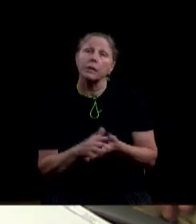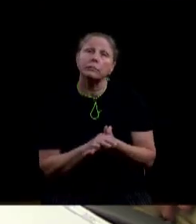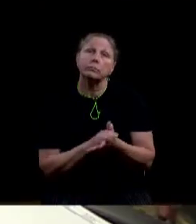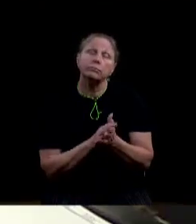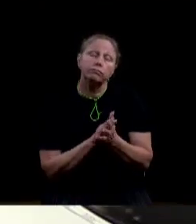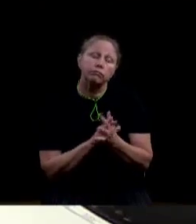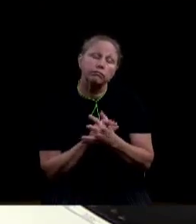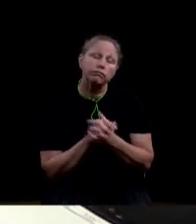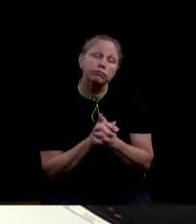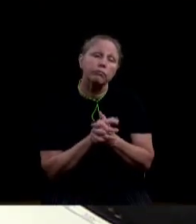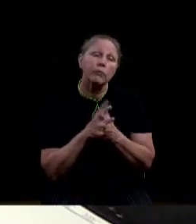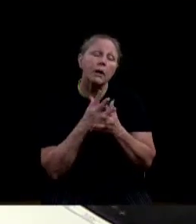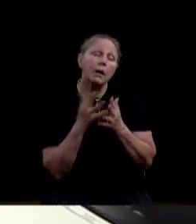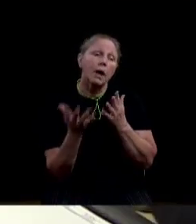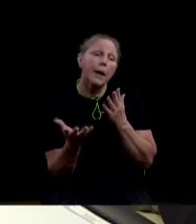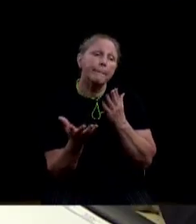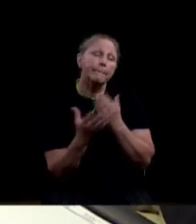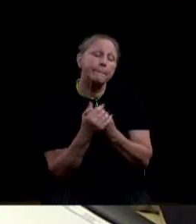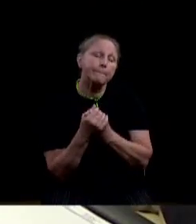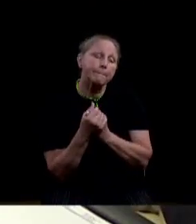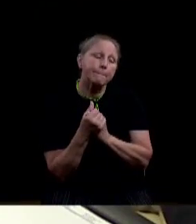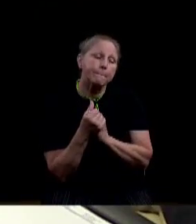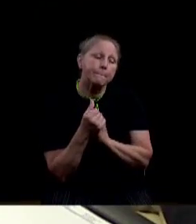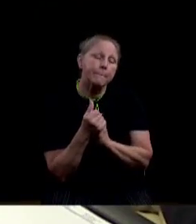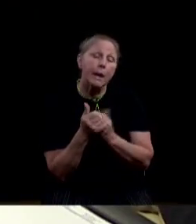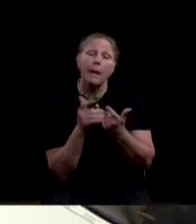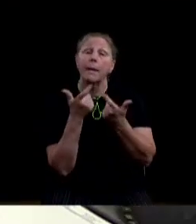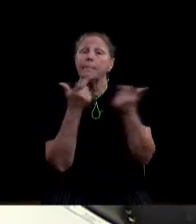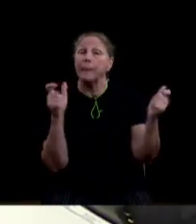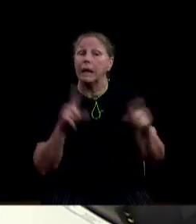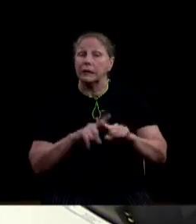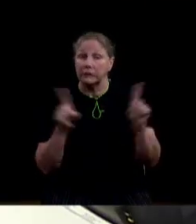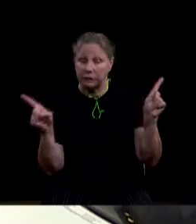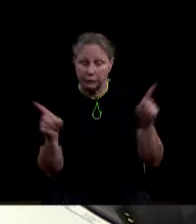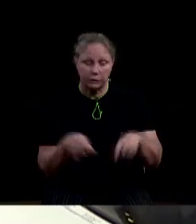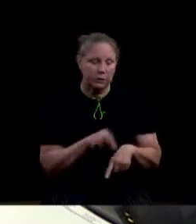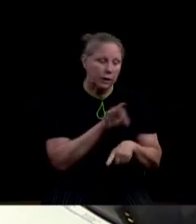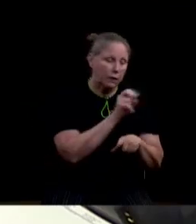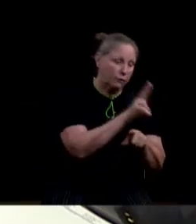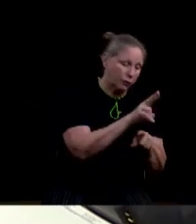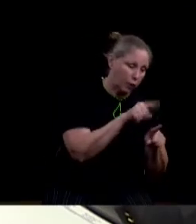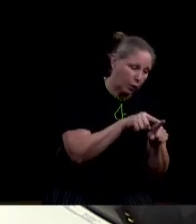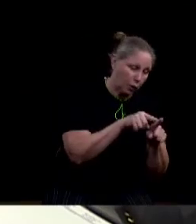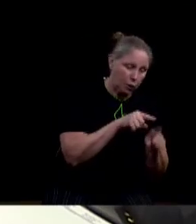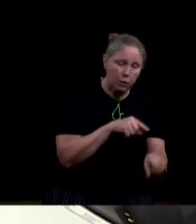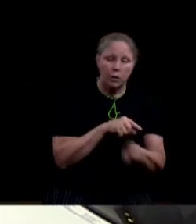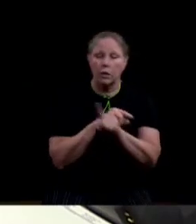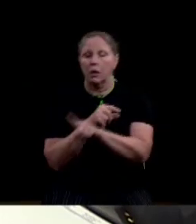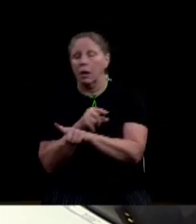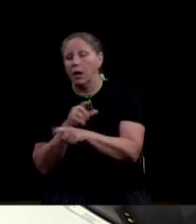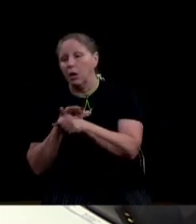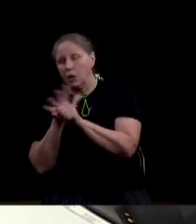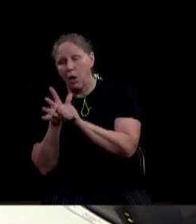major differences is in the mortality rate. Just looking at that itself,